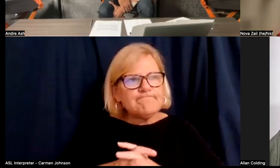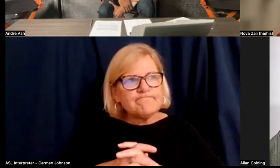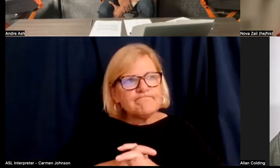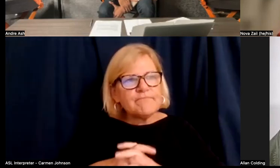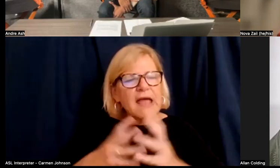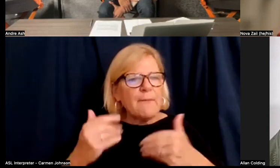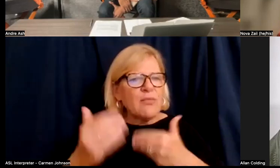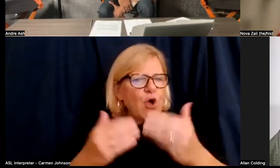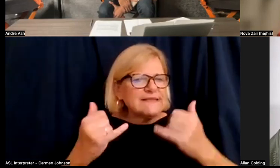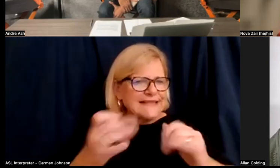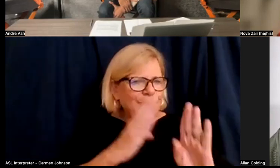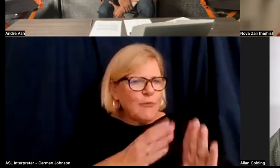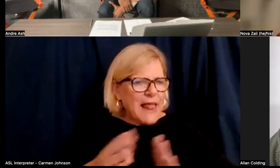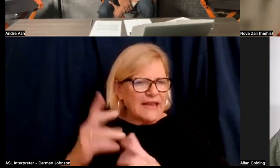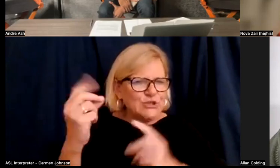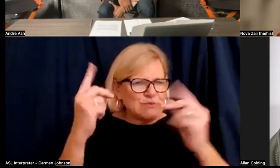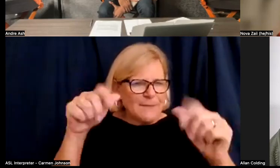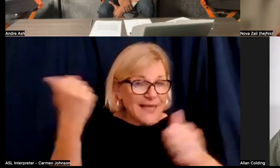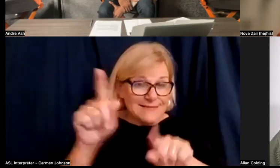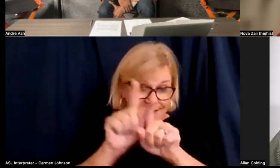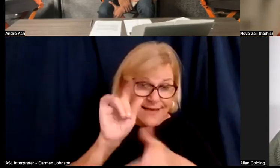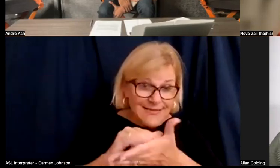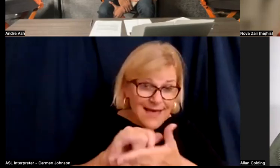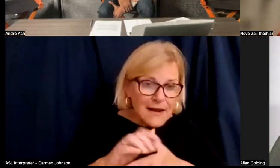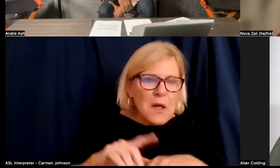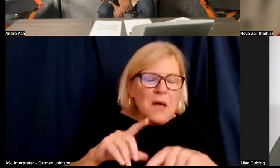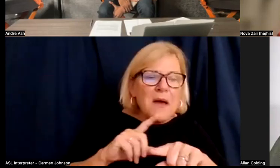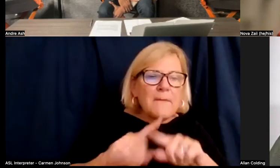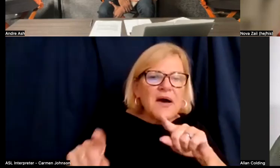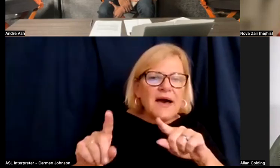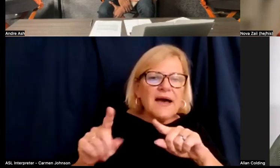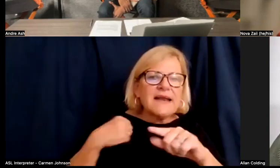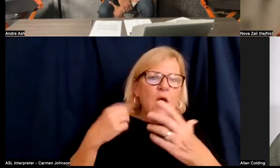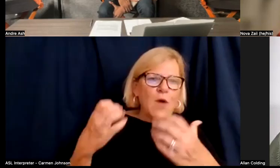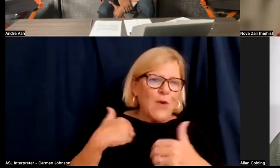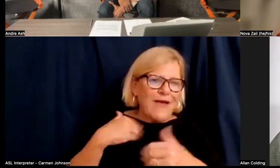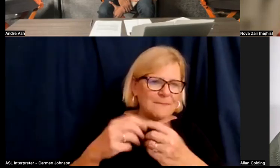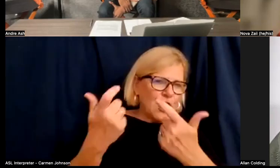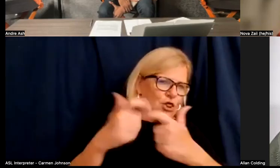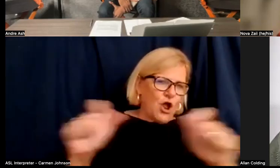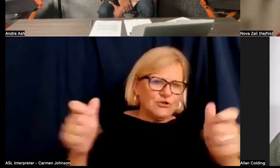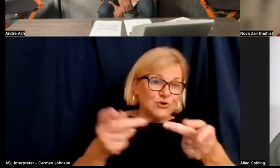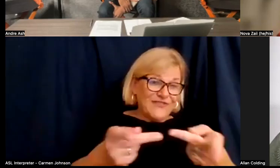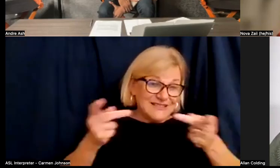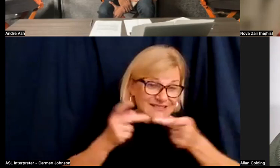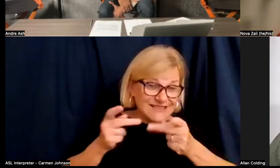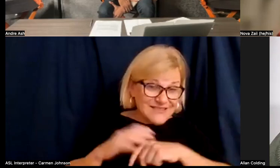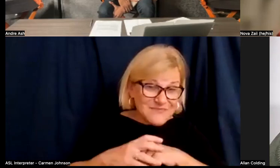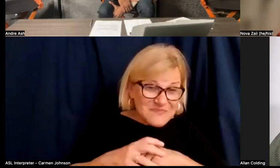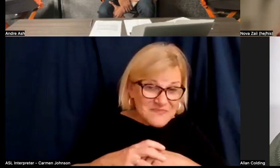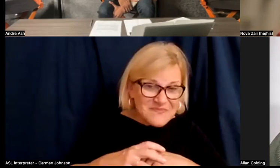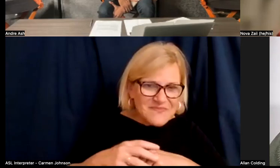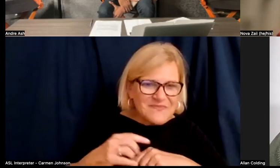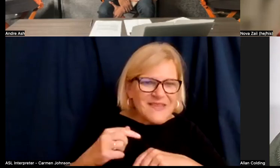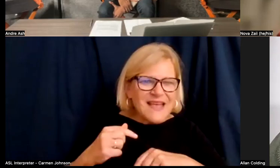process now of planning to do something else like that, but I want to have it in a much larger venue. And I would